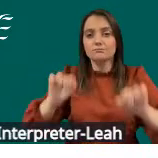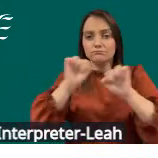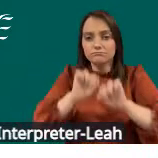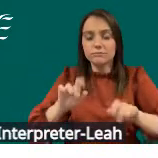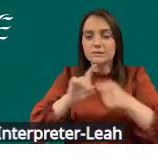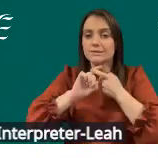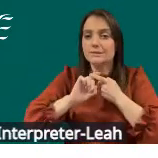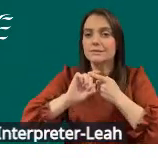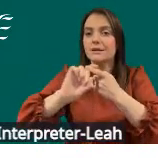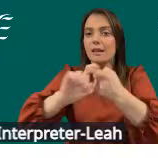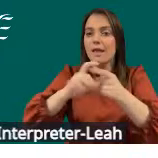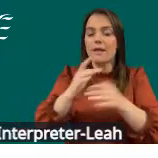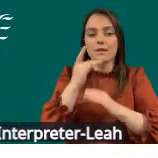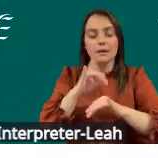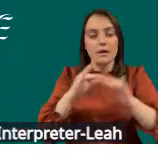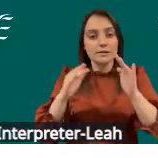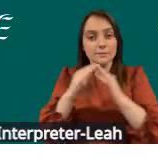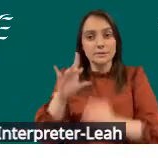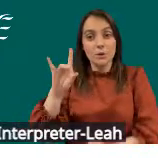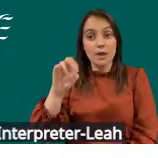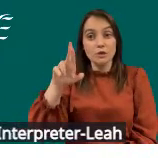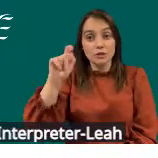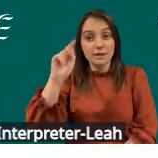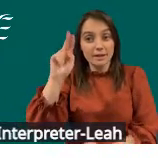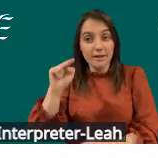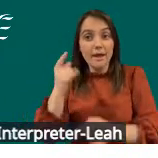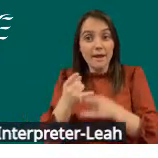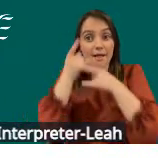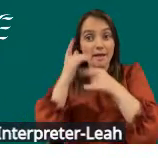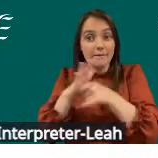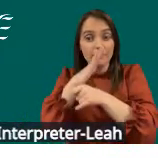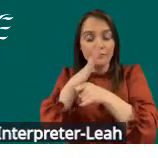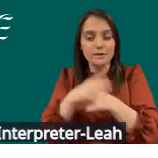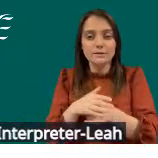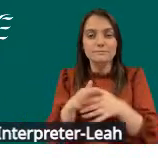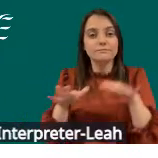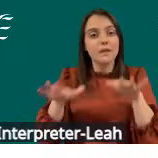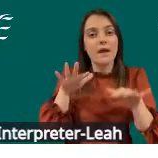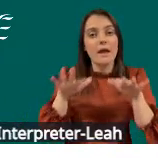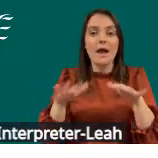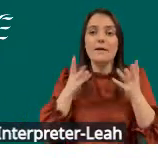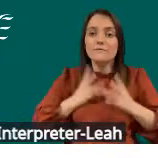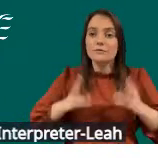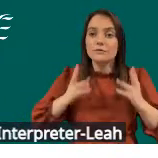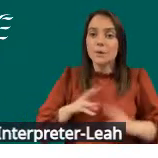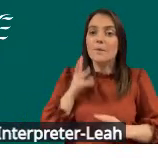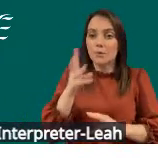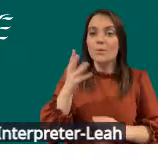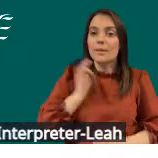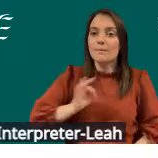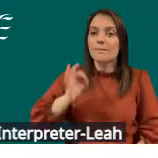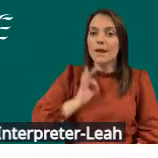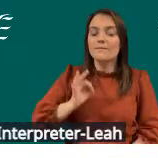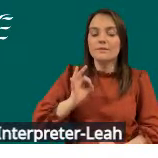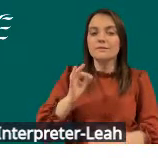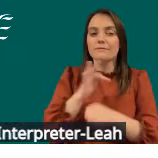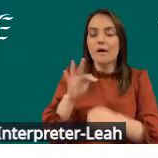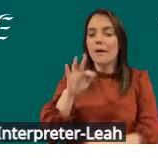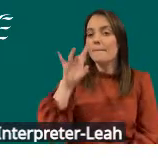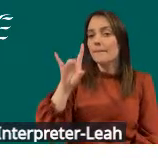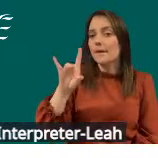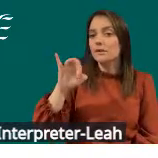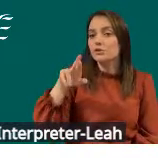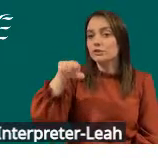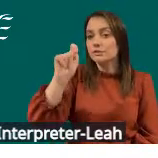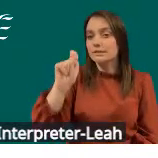to be mindful of that HRT can do a lot of good. And the average woman that sits in front of the average GP is going to benefit from HRT. And I'm talking about the lovely